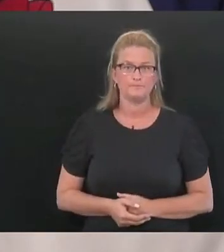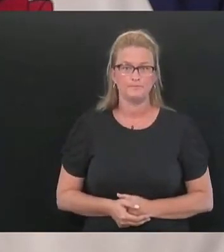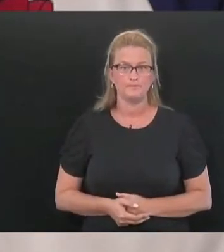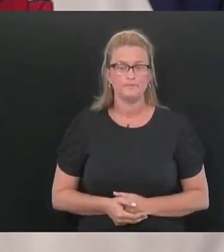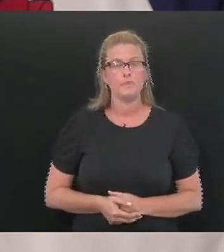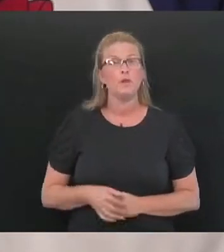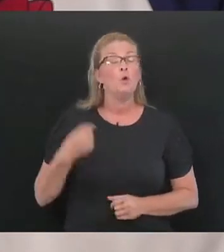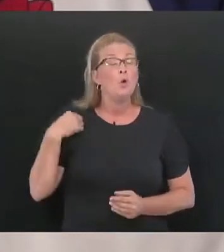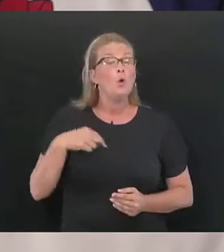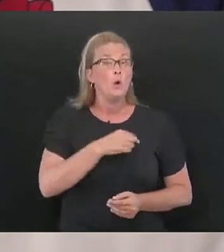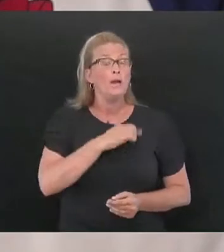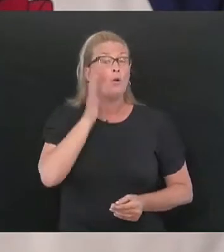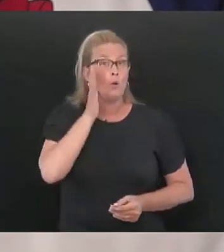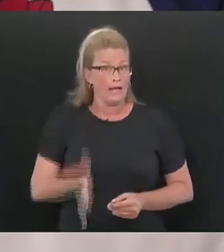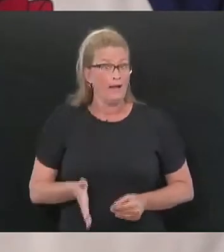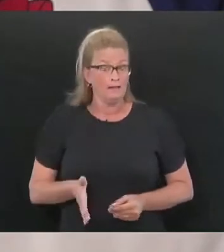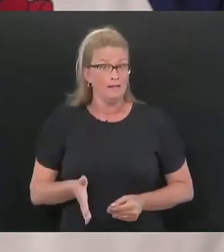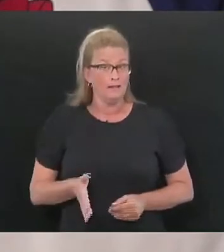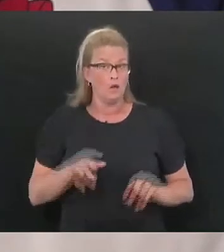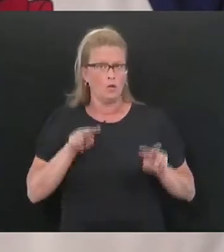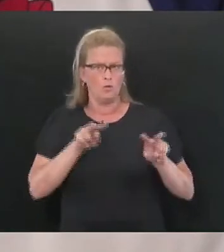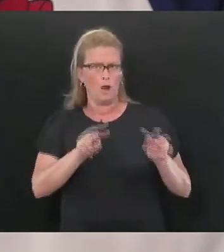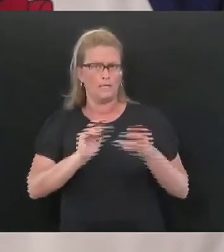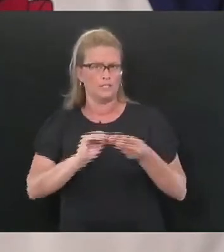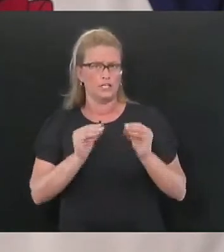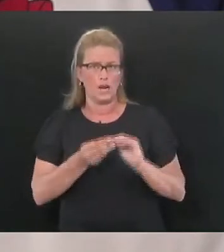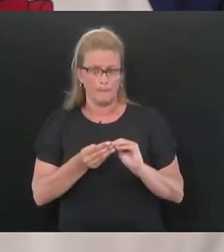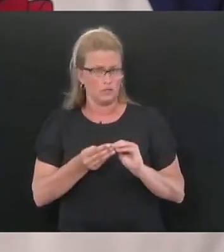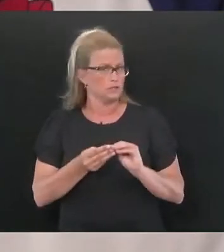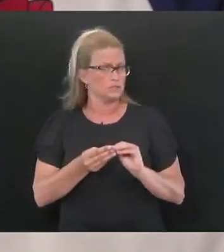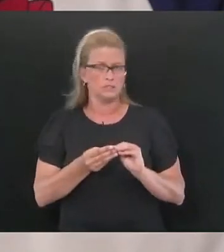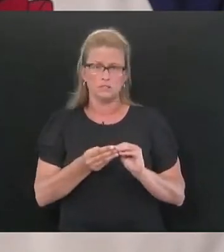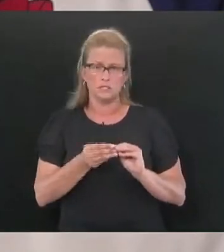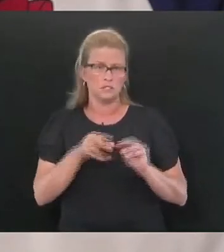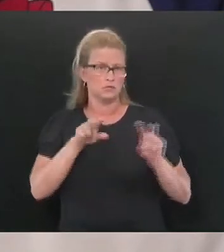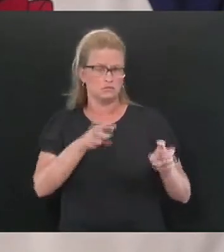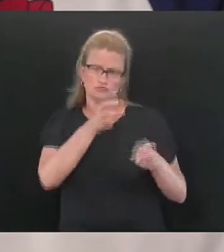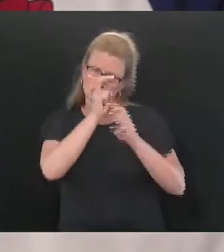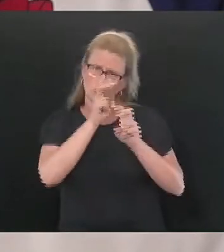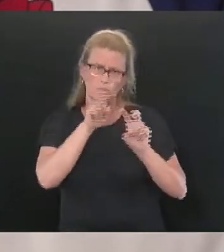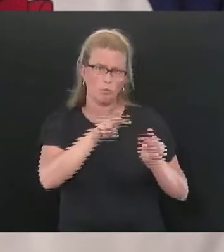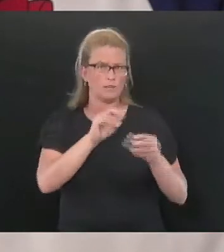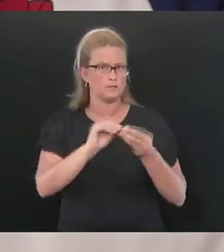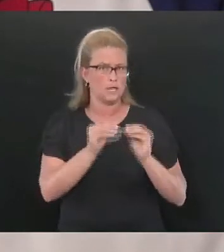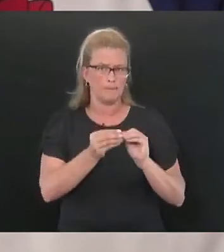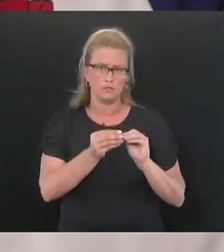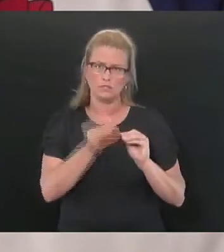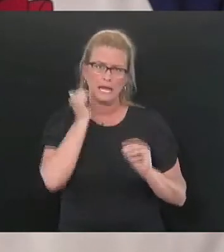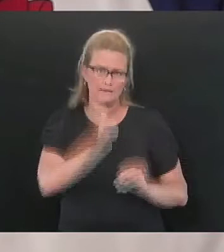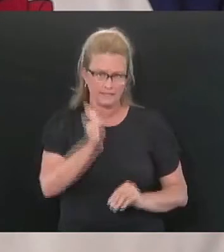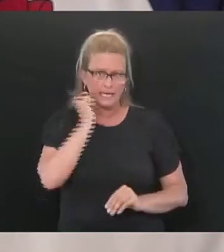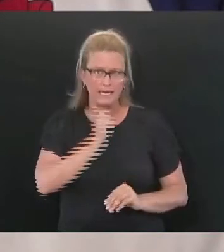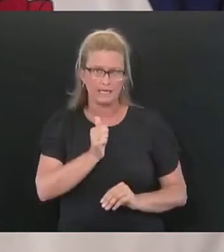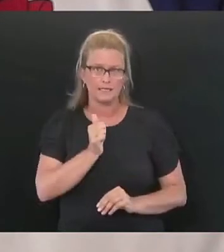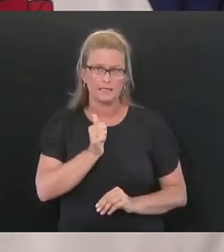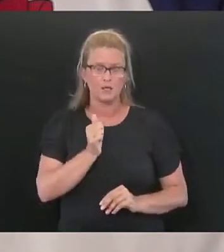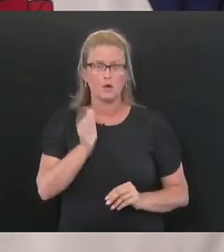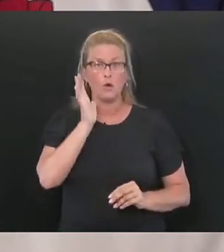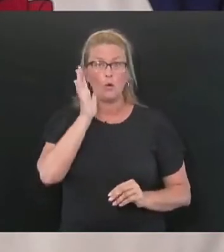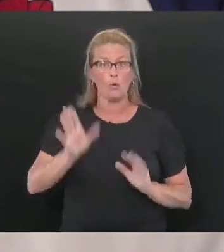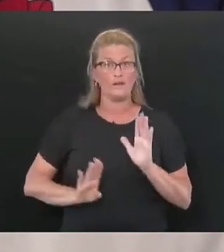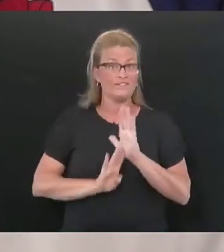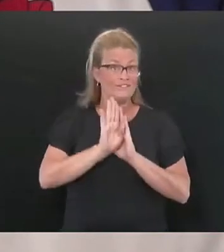we will absolutely watch numbers like you can't imagine. We will develop in the